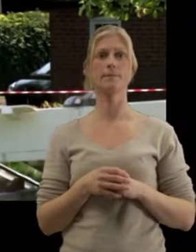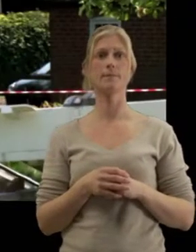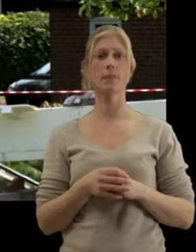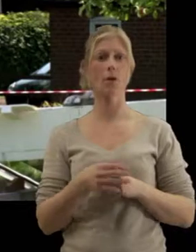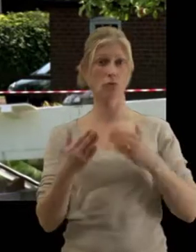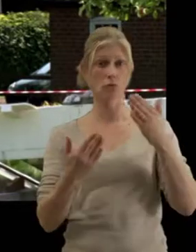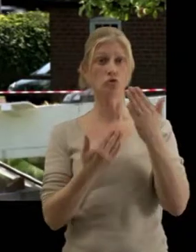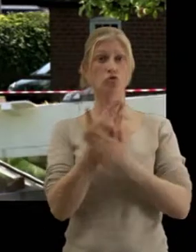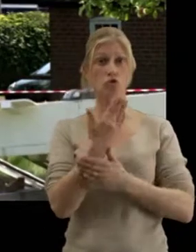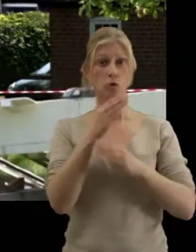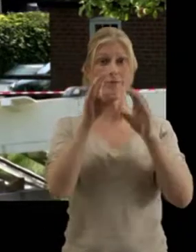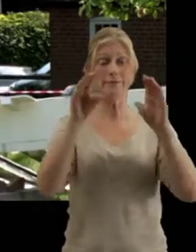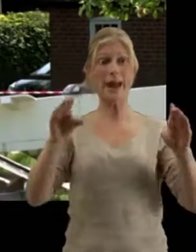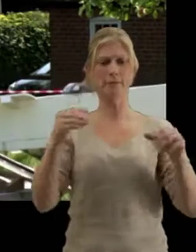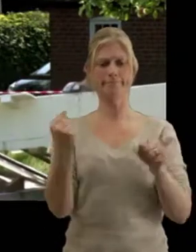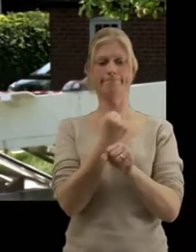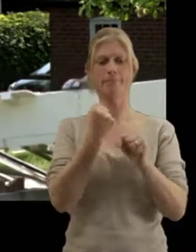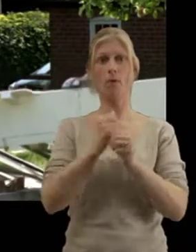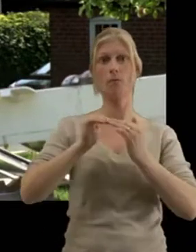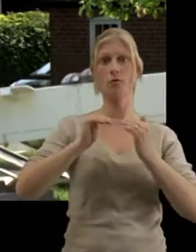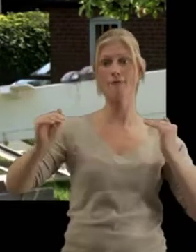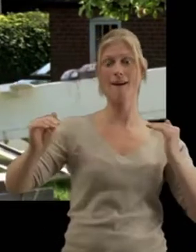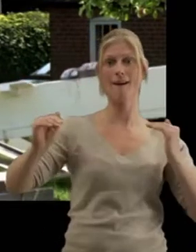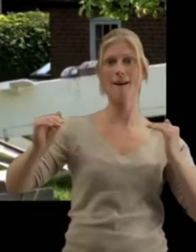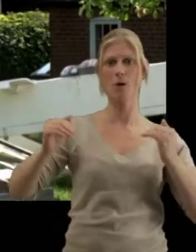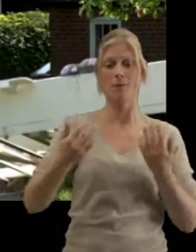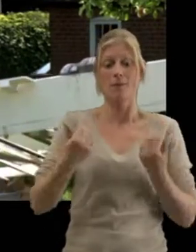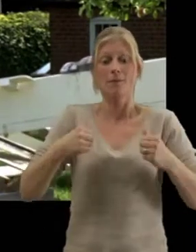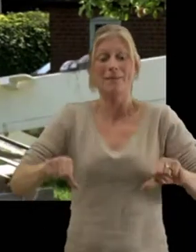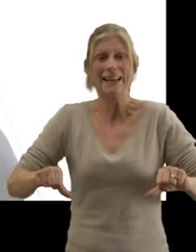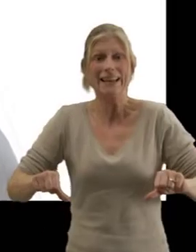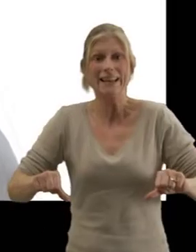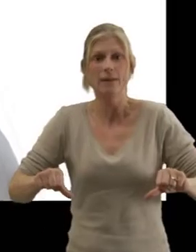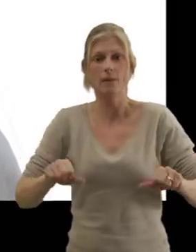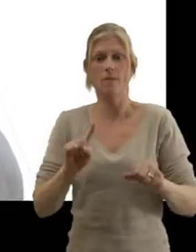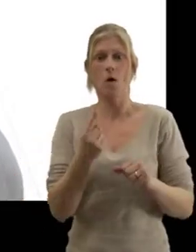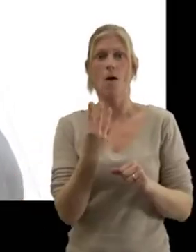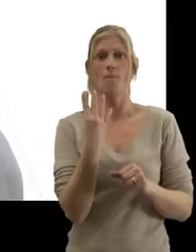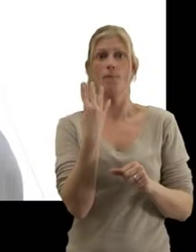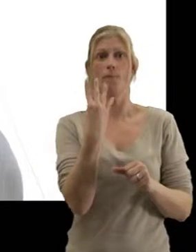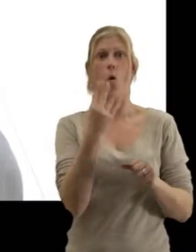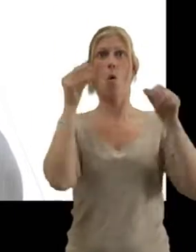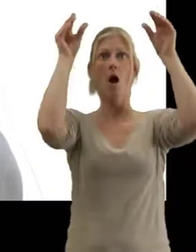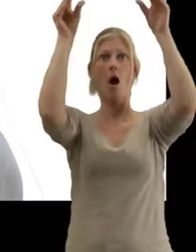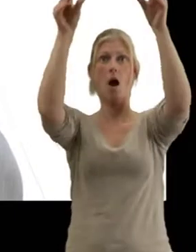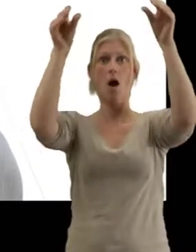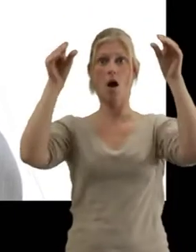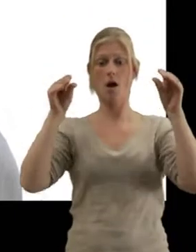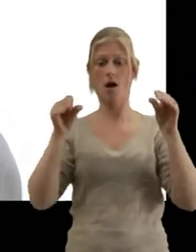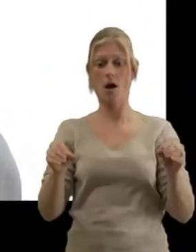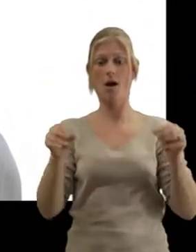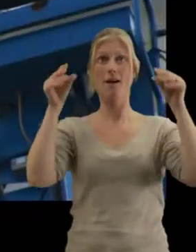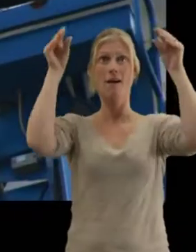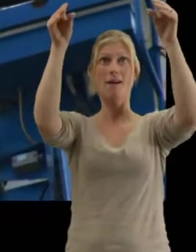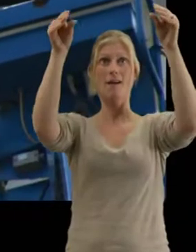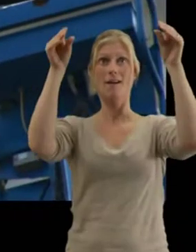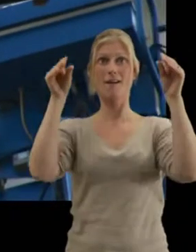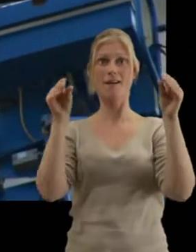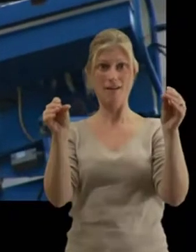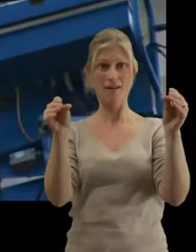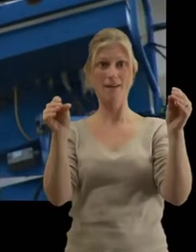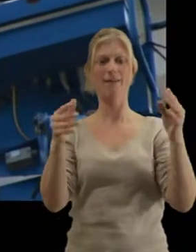The new sails are constructed on the ground, and when complete, the first 4 are lowered into position from above,